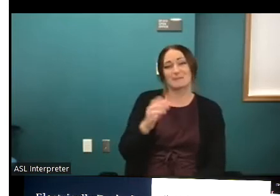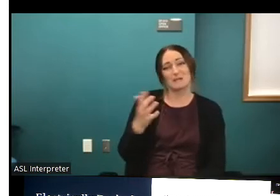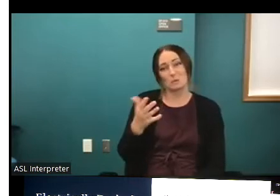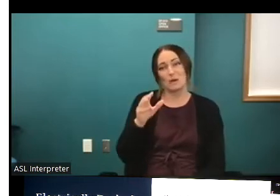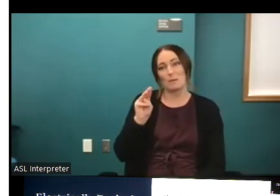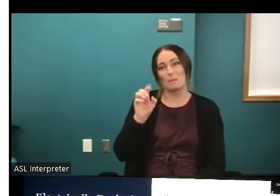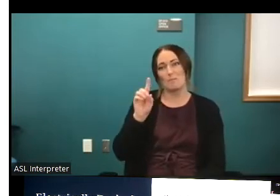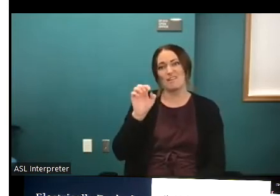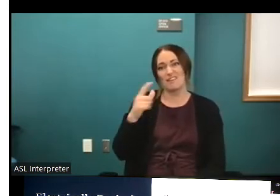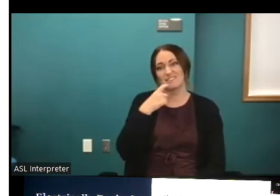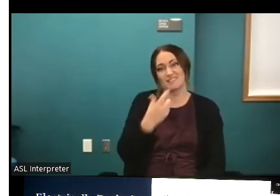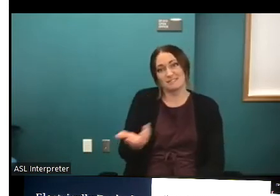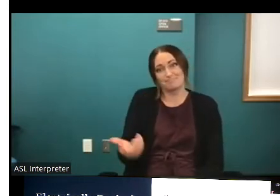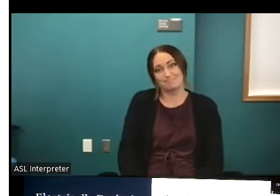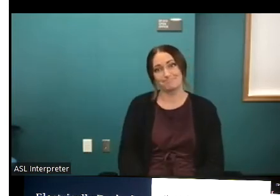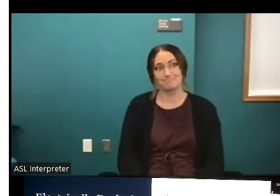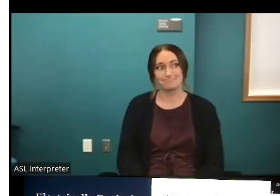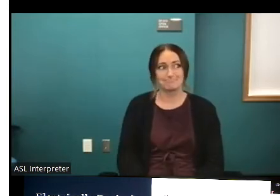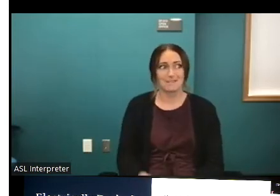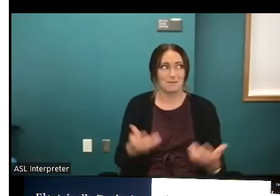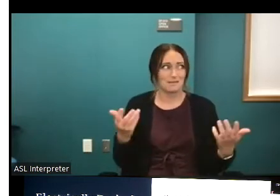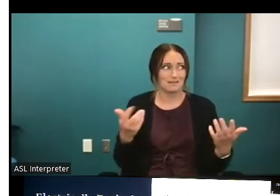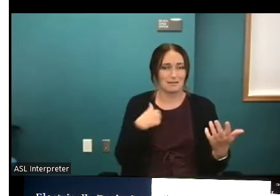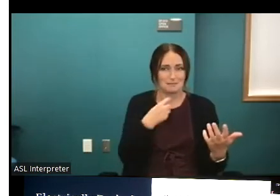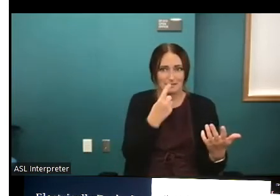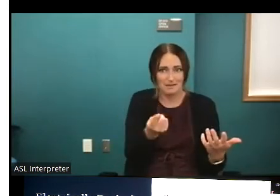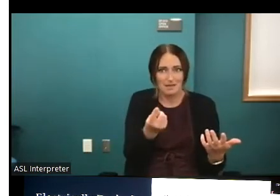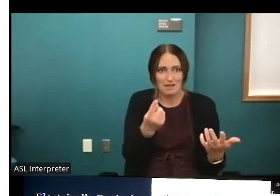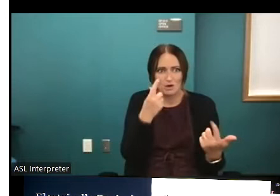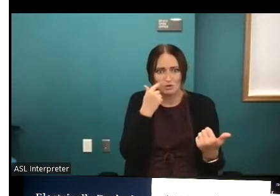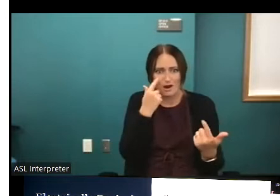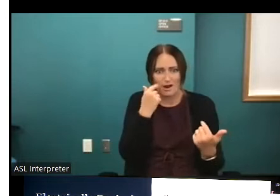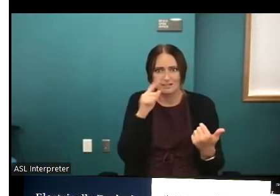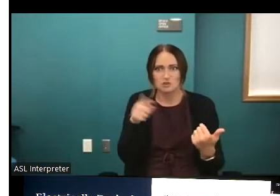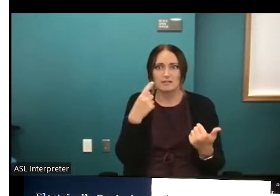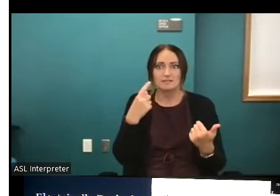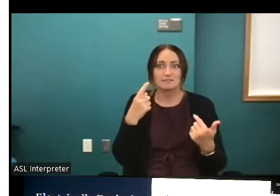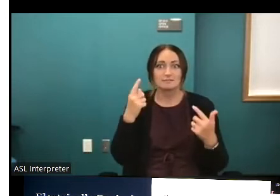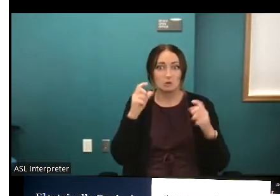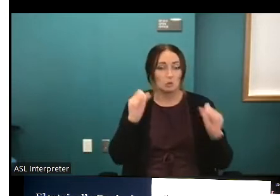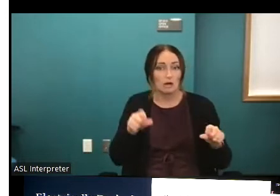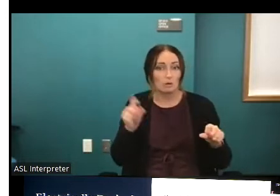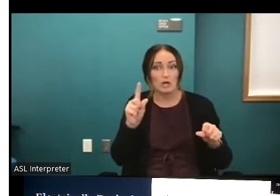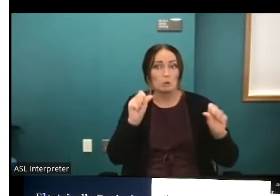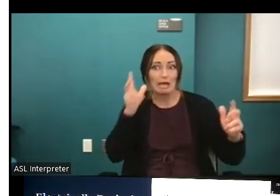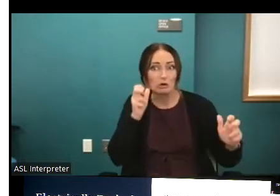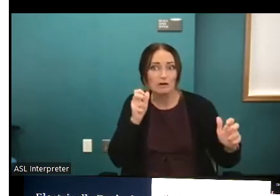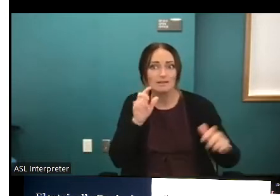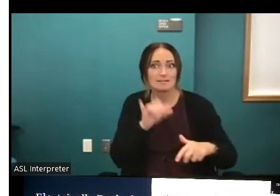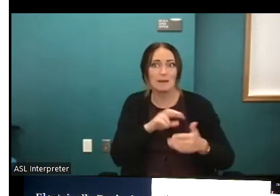do. And I'm like, that's nice. What's crying? Is crying just audible? Is crying somewhere in the middle? Is crying truly too loud? I don't